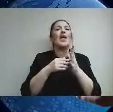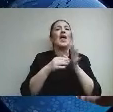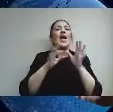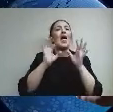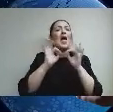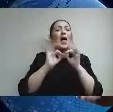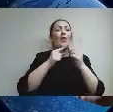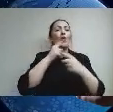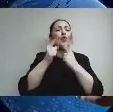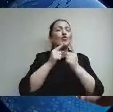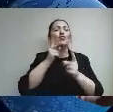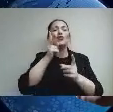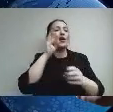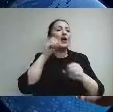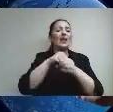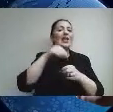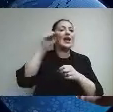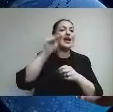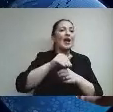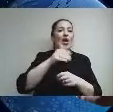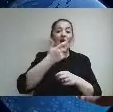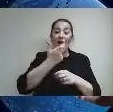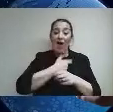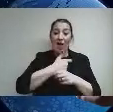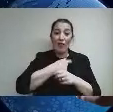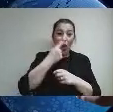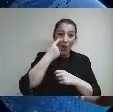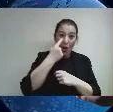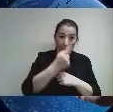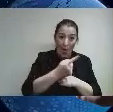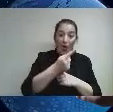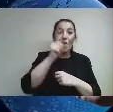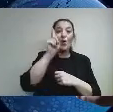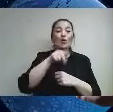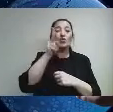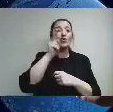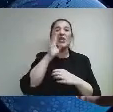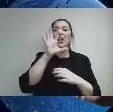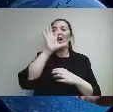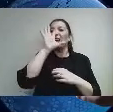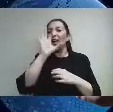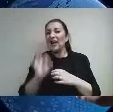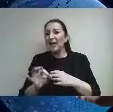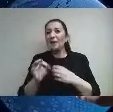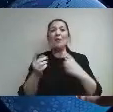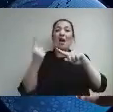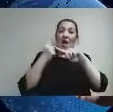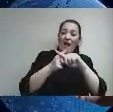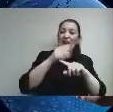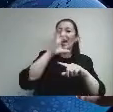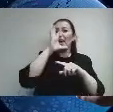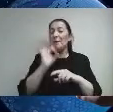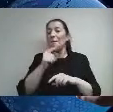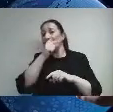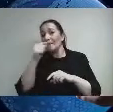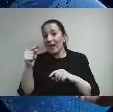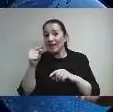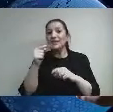the question boils down to why social enterprise.